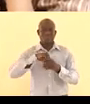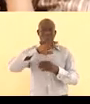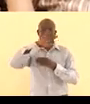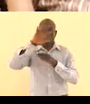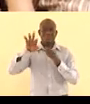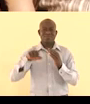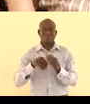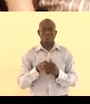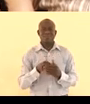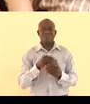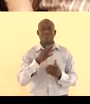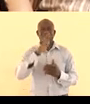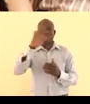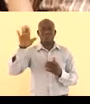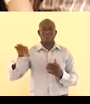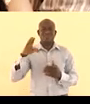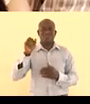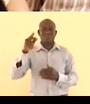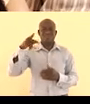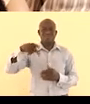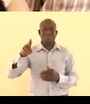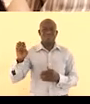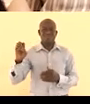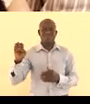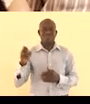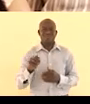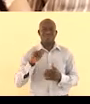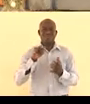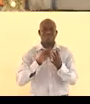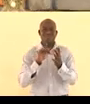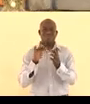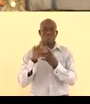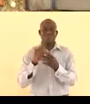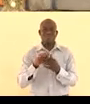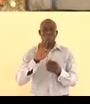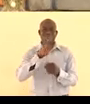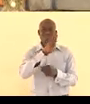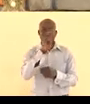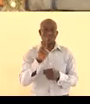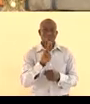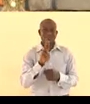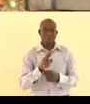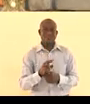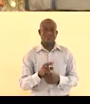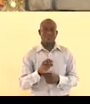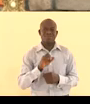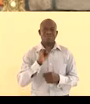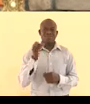So, in all those campaigns, Jesus is just being used,